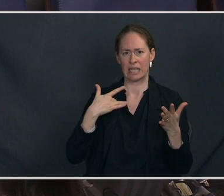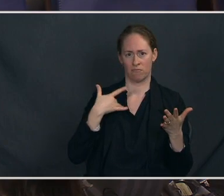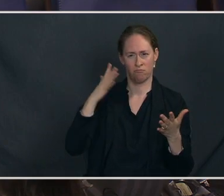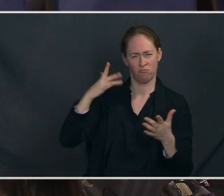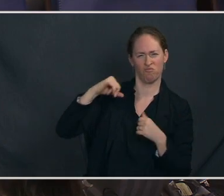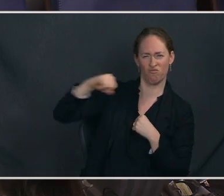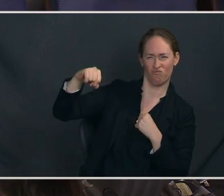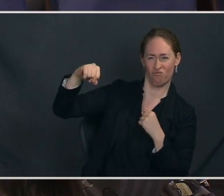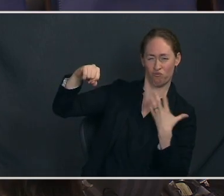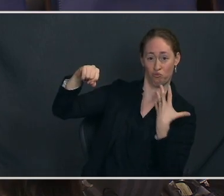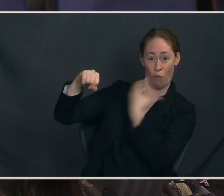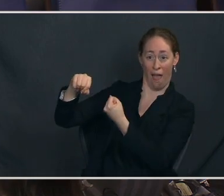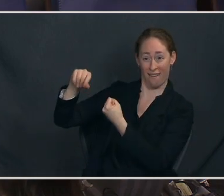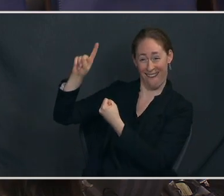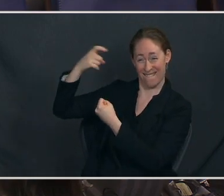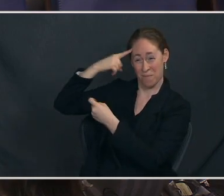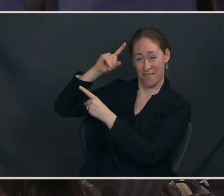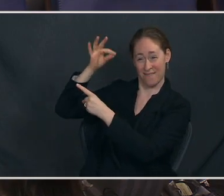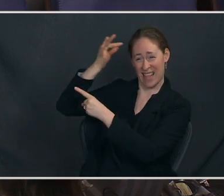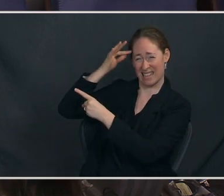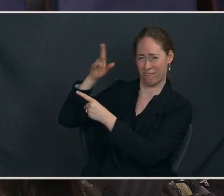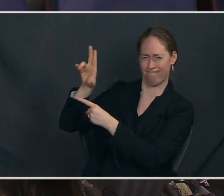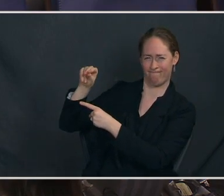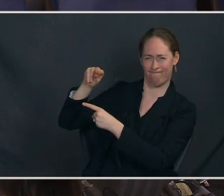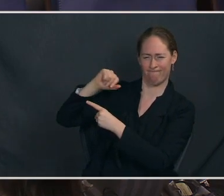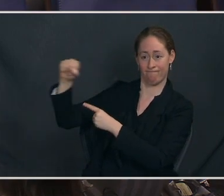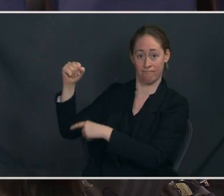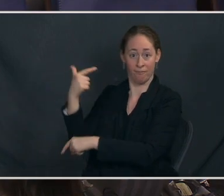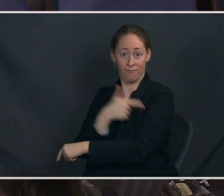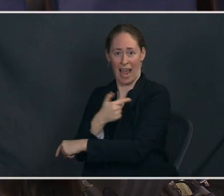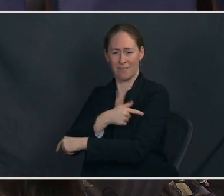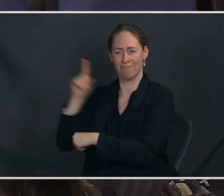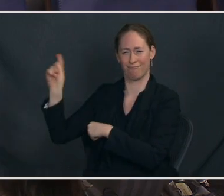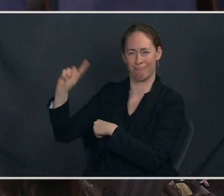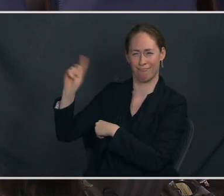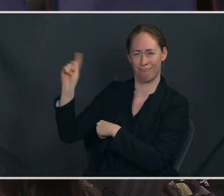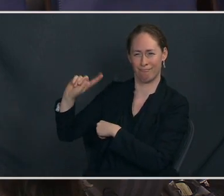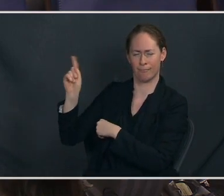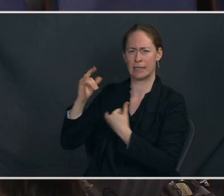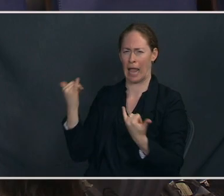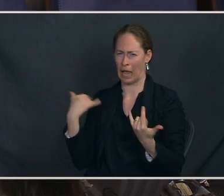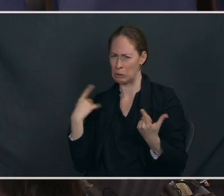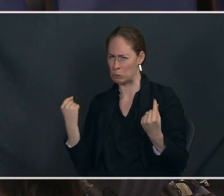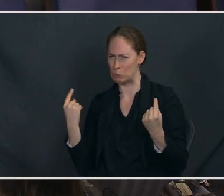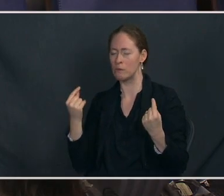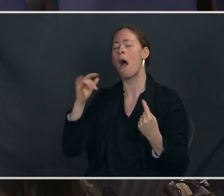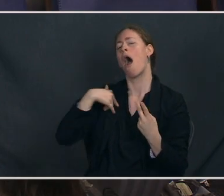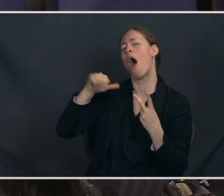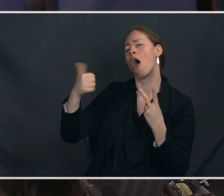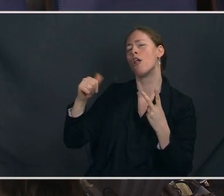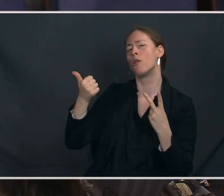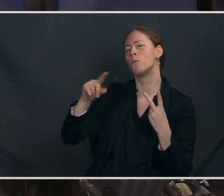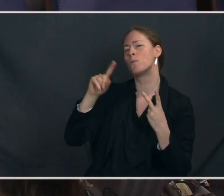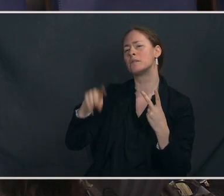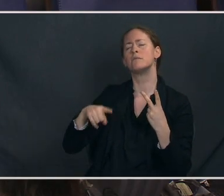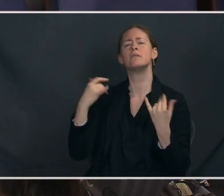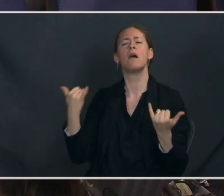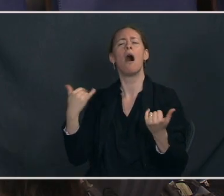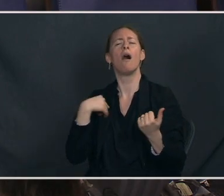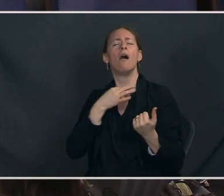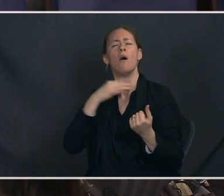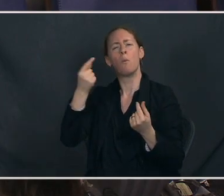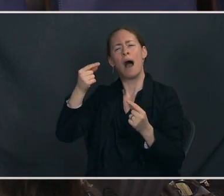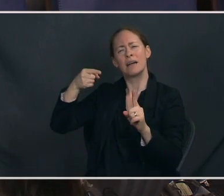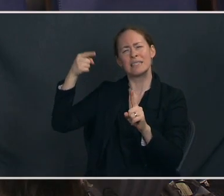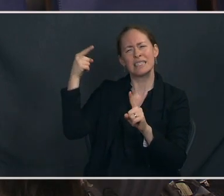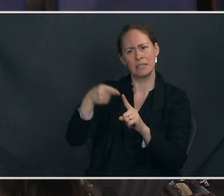to the vaccination process. So what specifically, I'll follow up with others, but what specifically is being done right now for